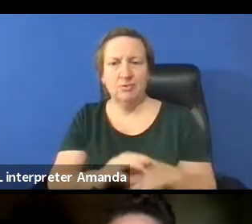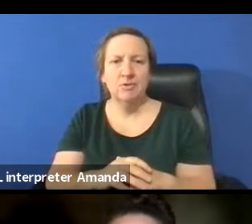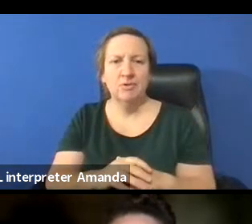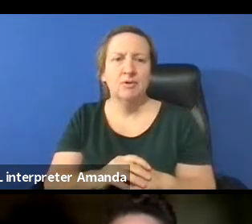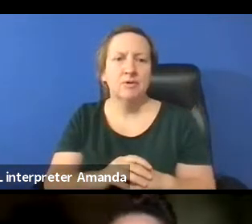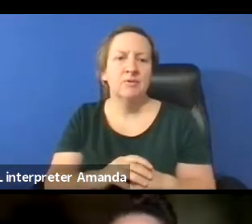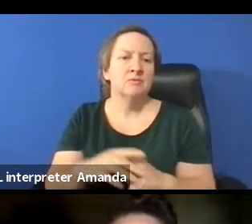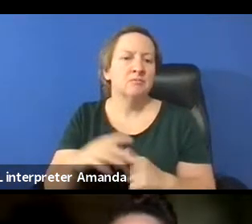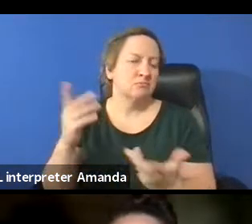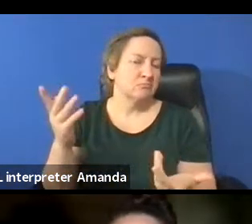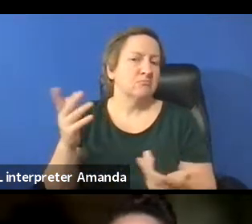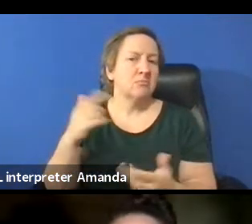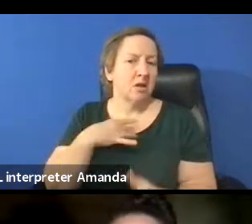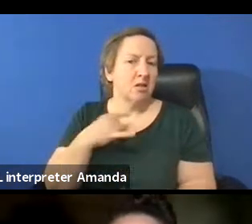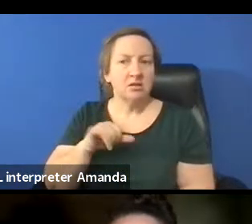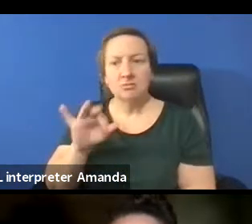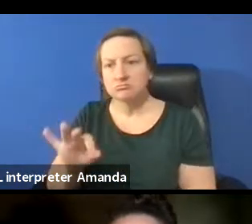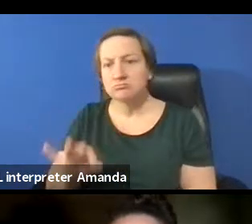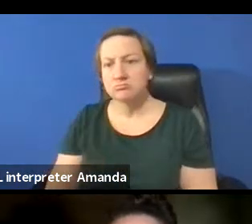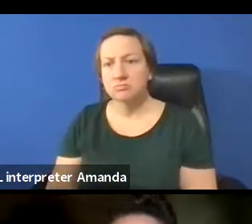yeah, I like that.